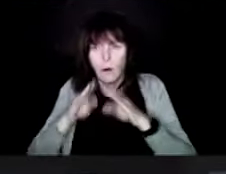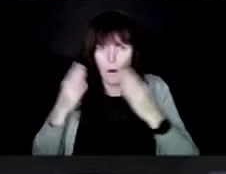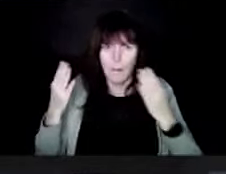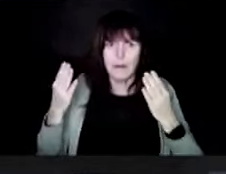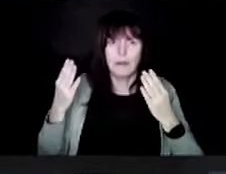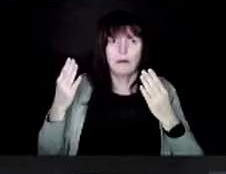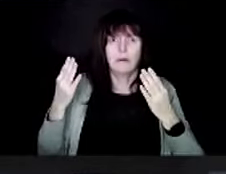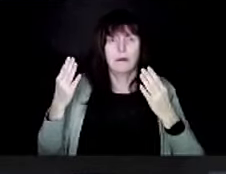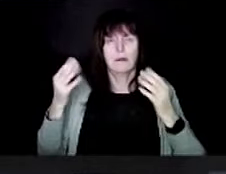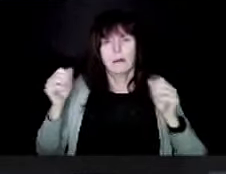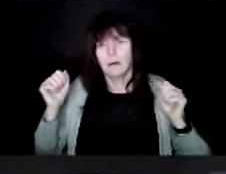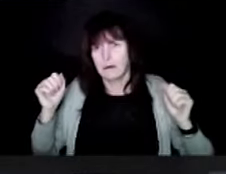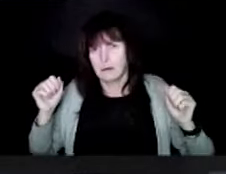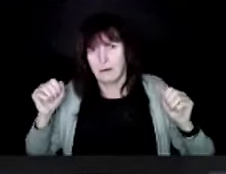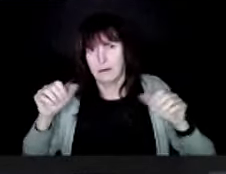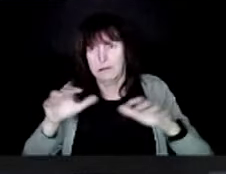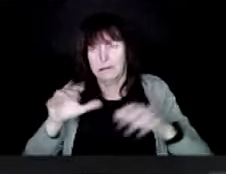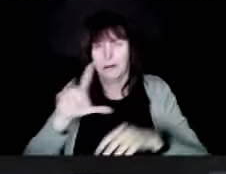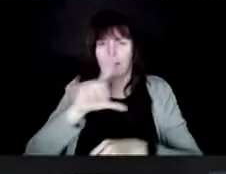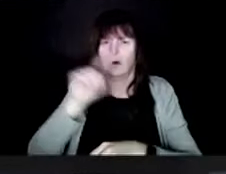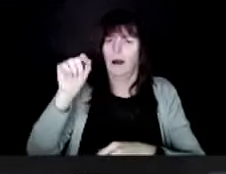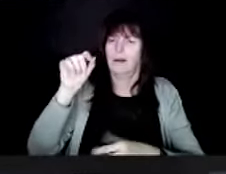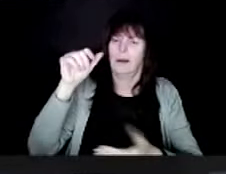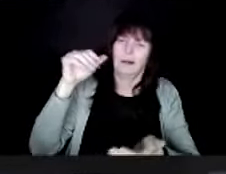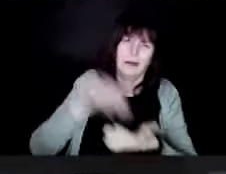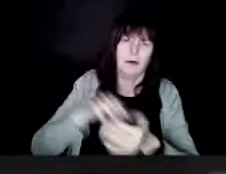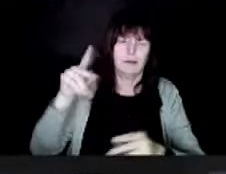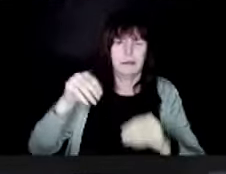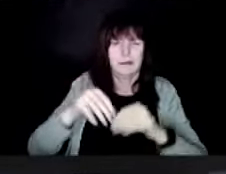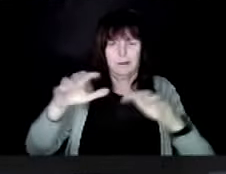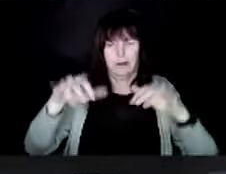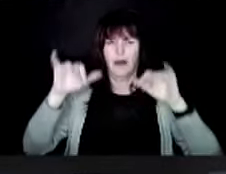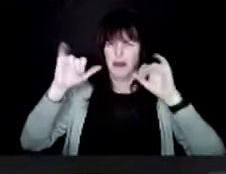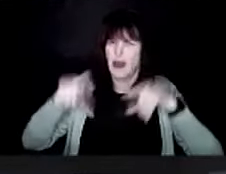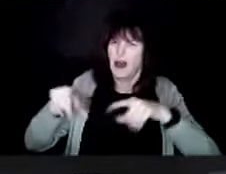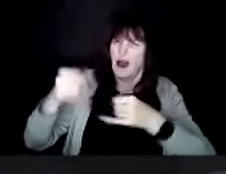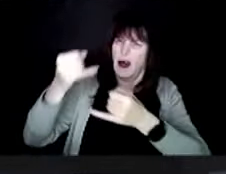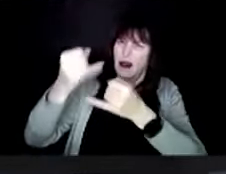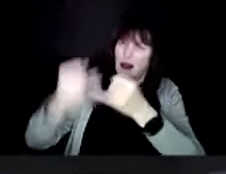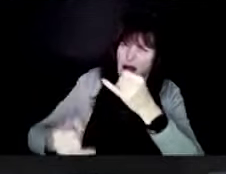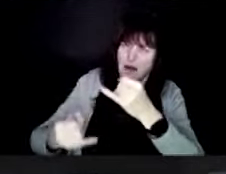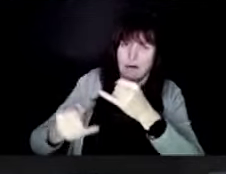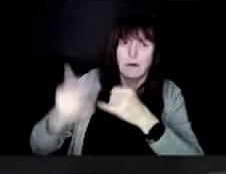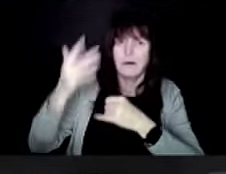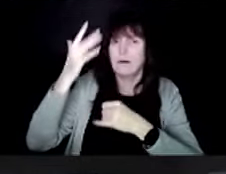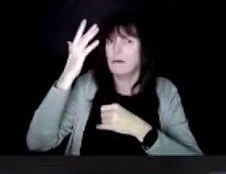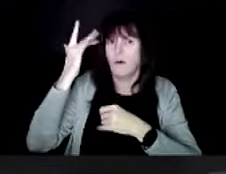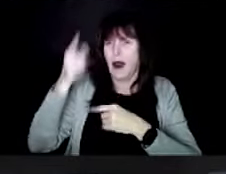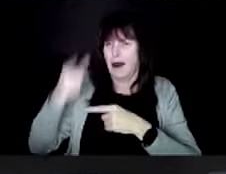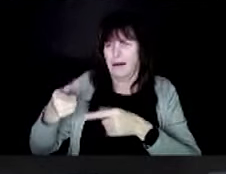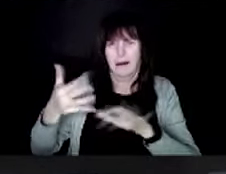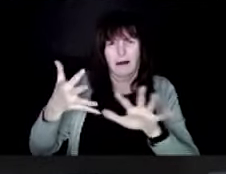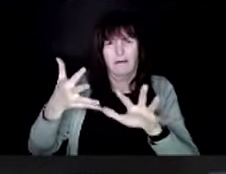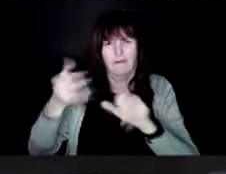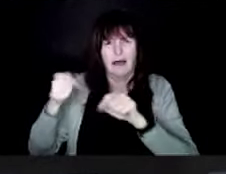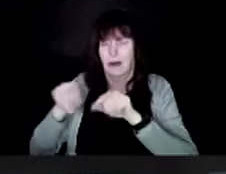stadium, because those can be super spreading events. We would open all of those that we first closed